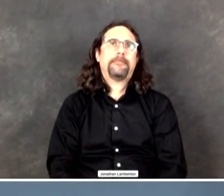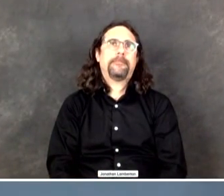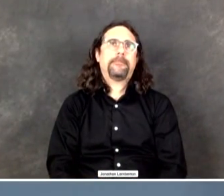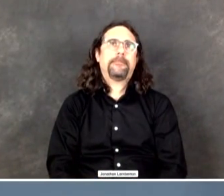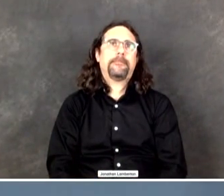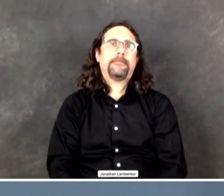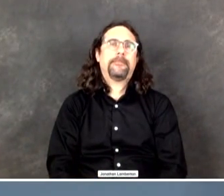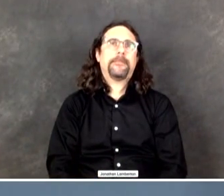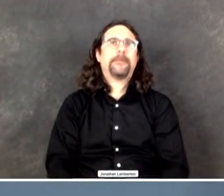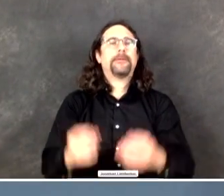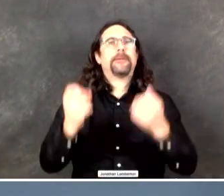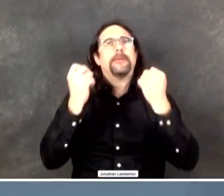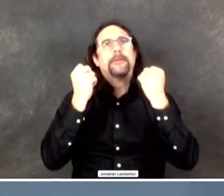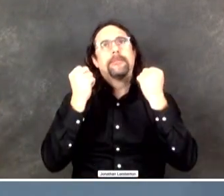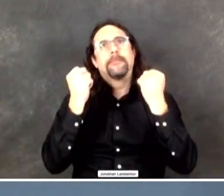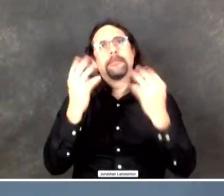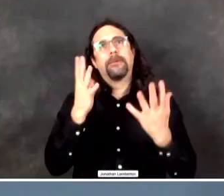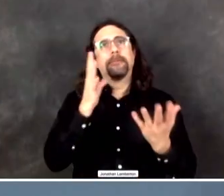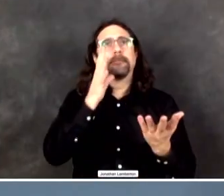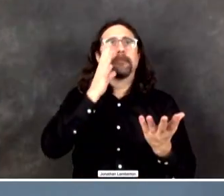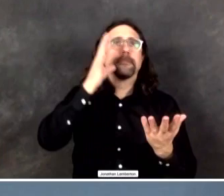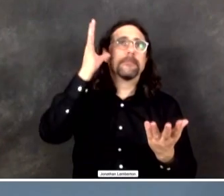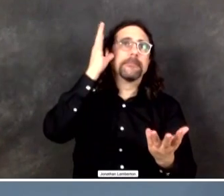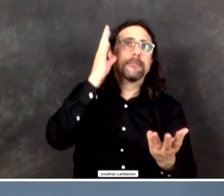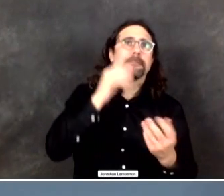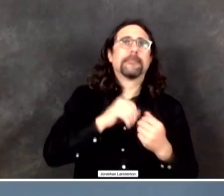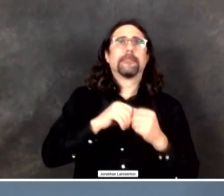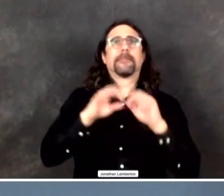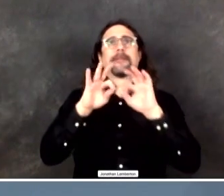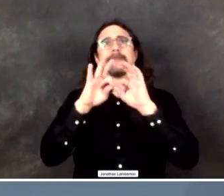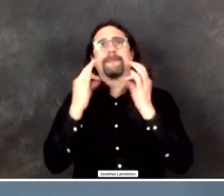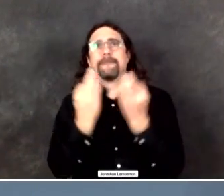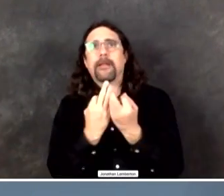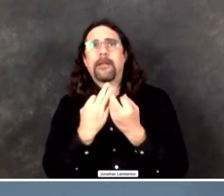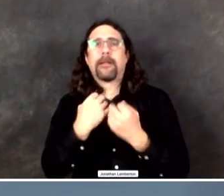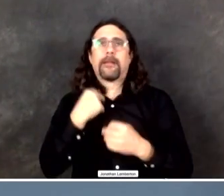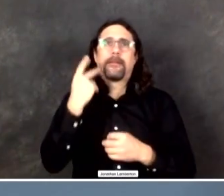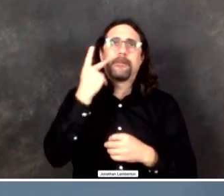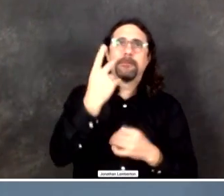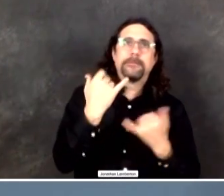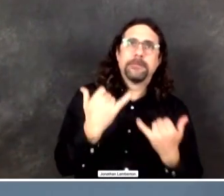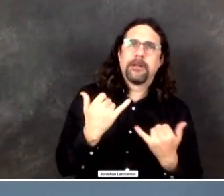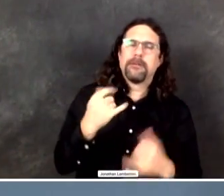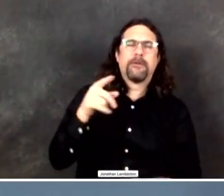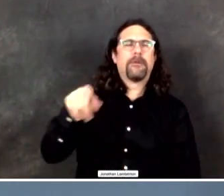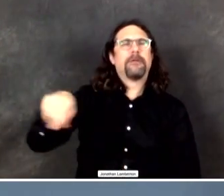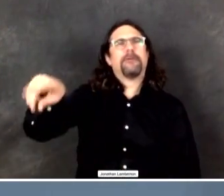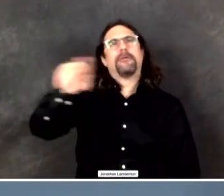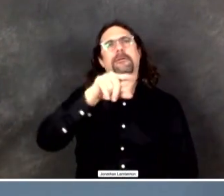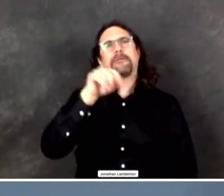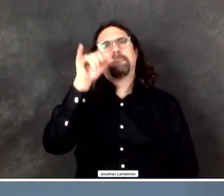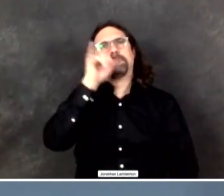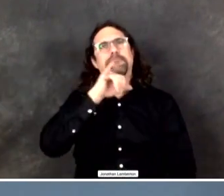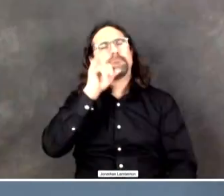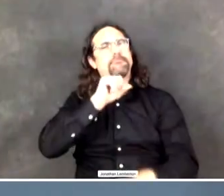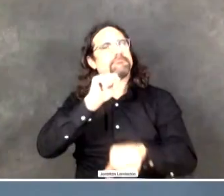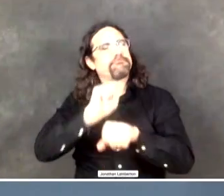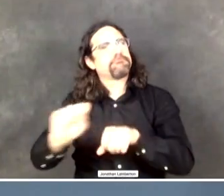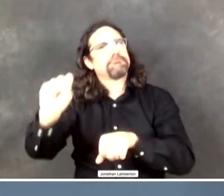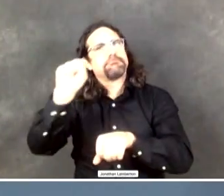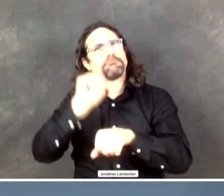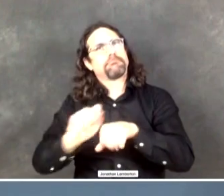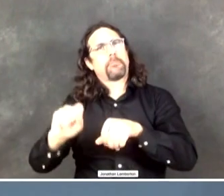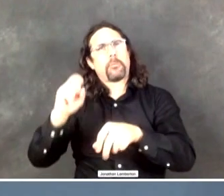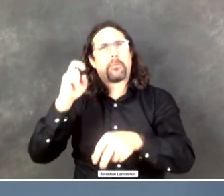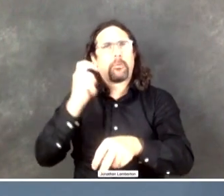also challenging. So I want to thank our families who have really stepped up and moved mountains to support all of our students. A